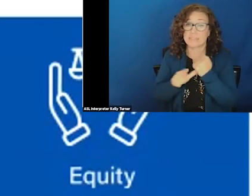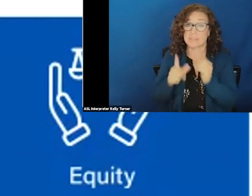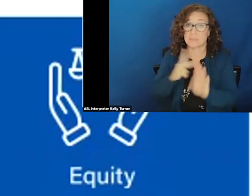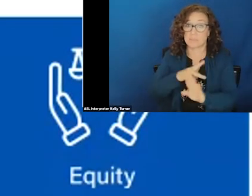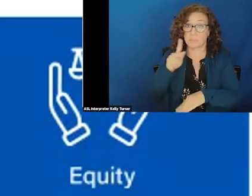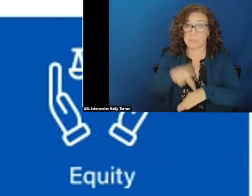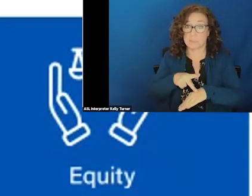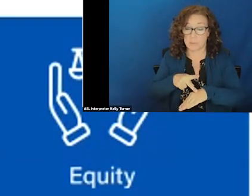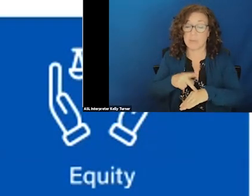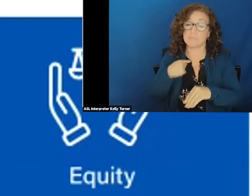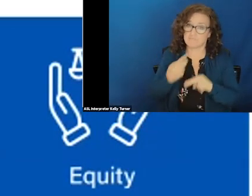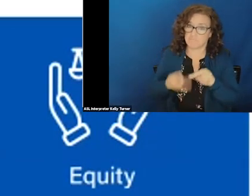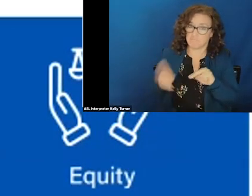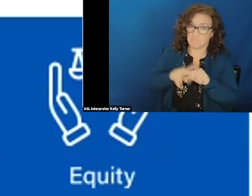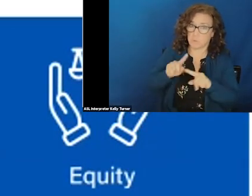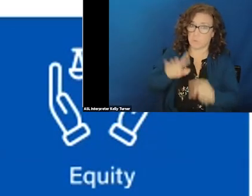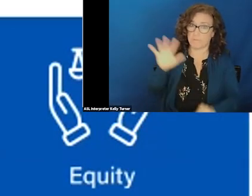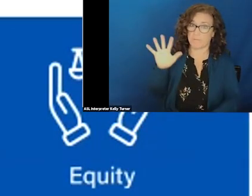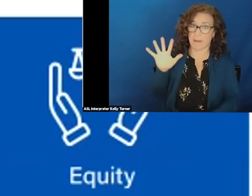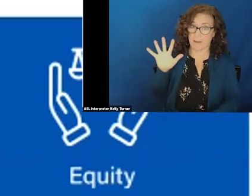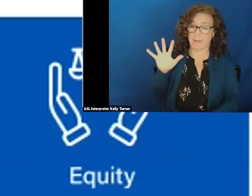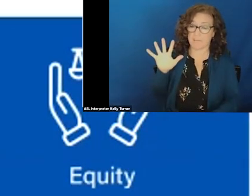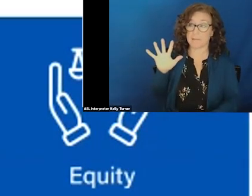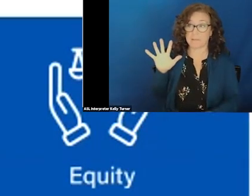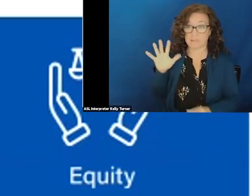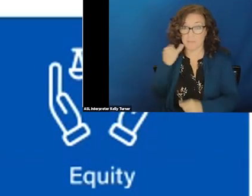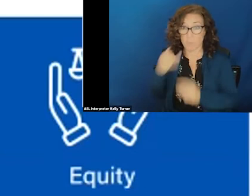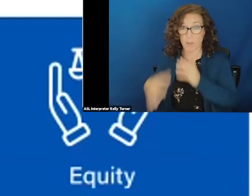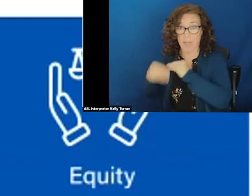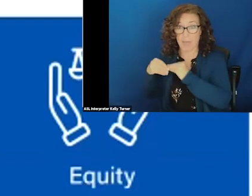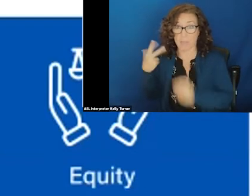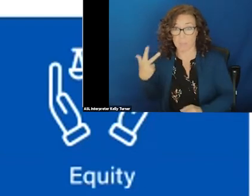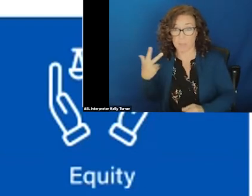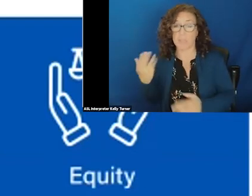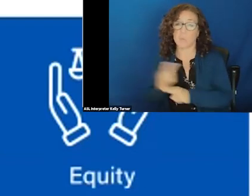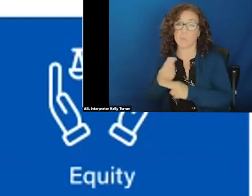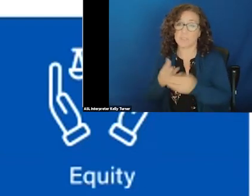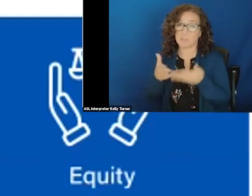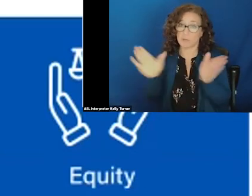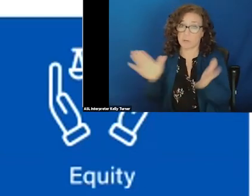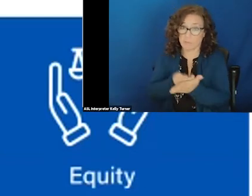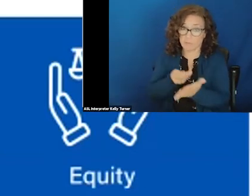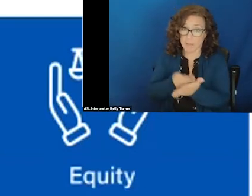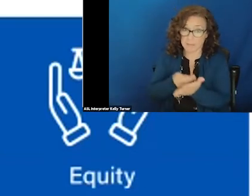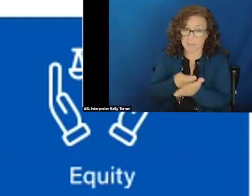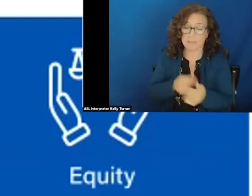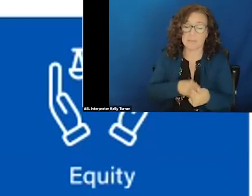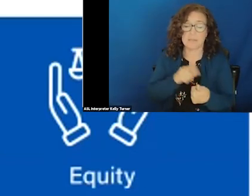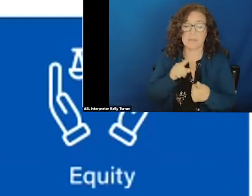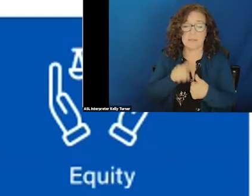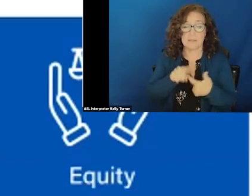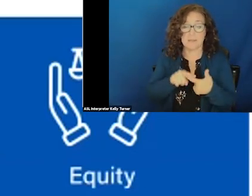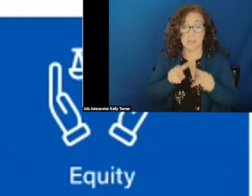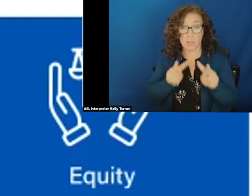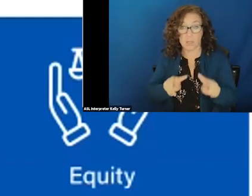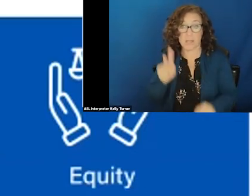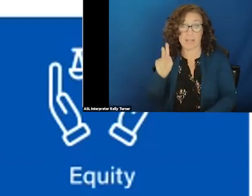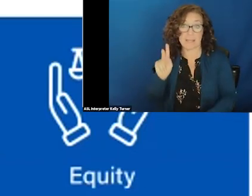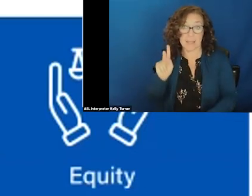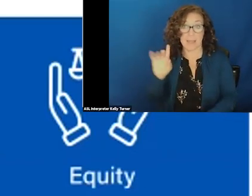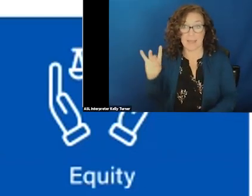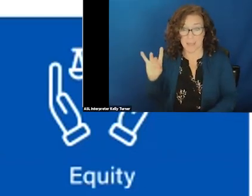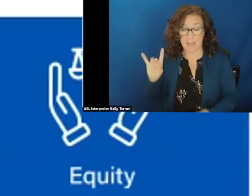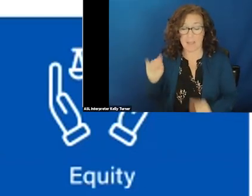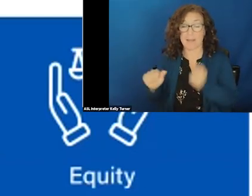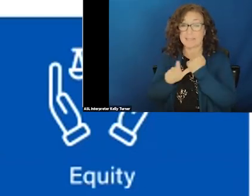funds. Looking at a K-8 assistant principal, also using general funds. Adding some additional language